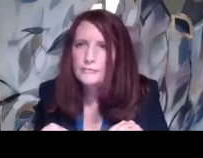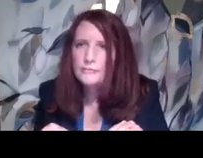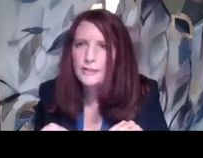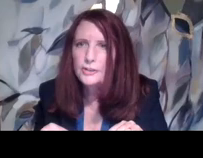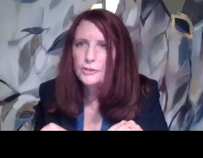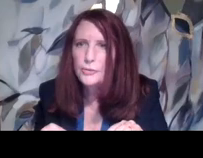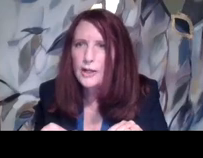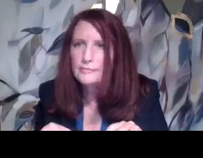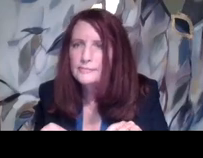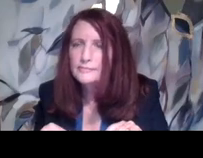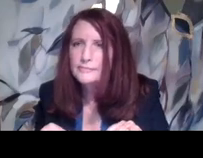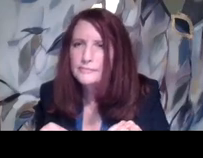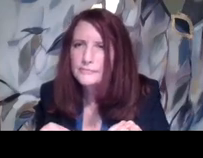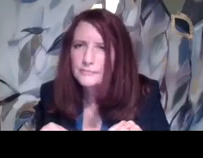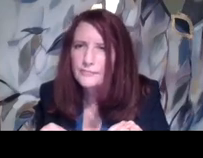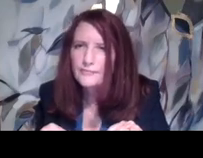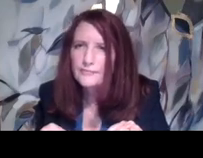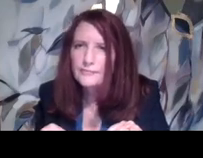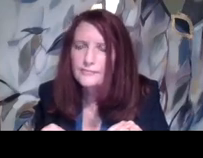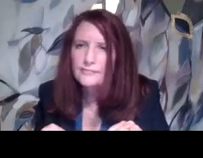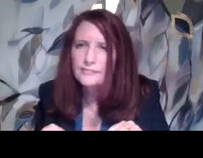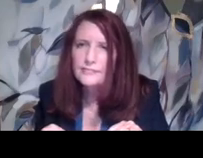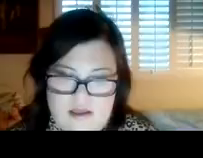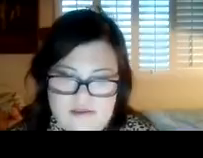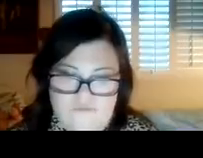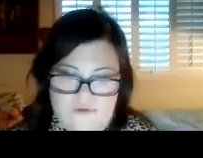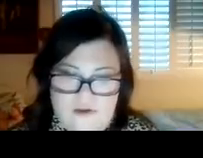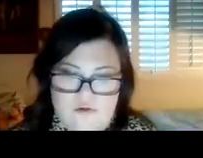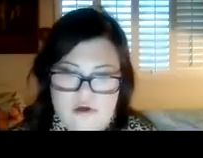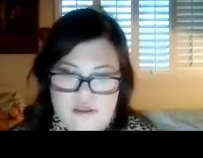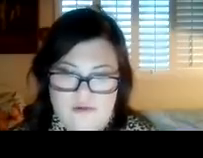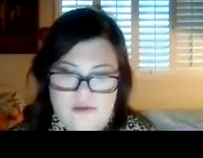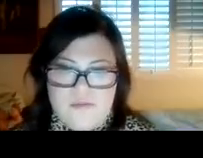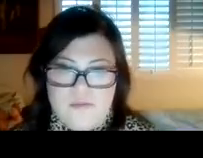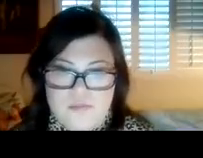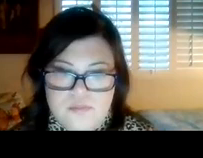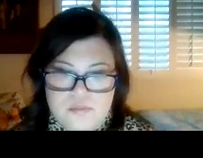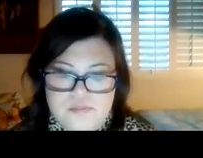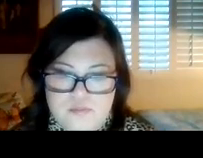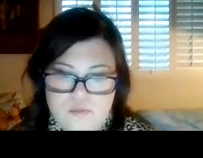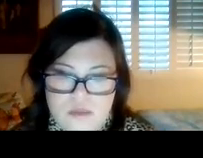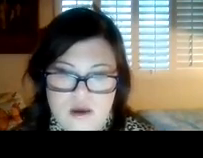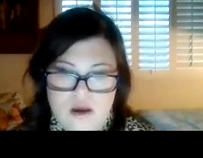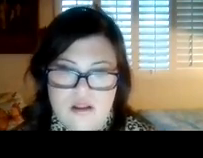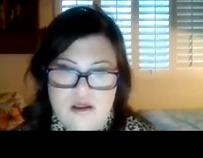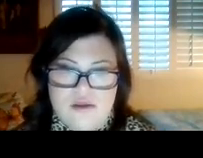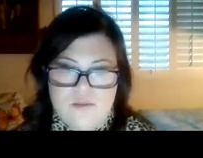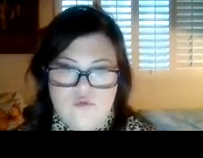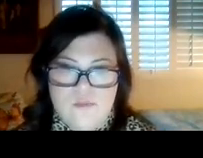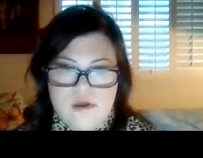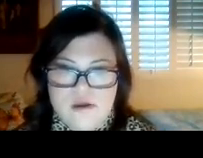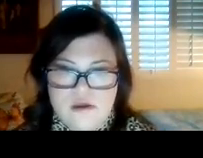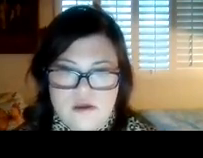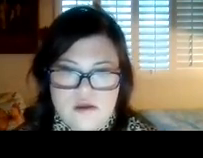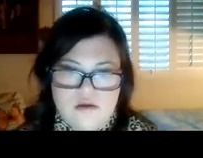on the cheer squad? I like the physical activity. I like